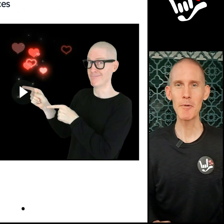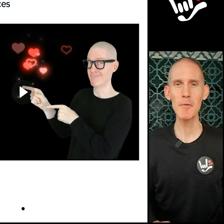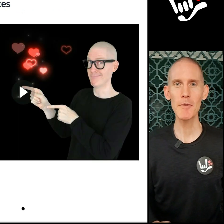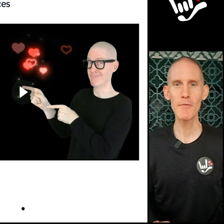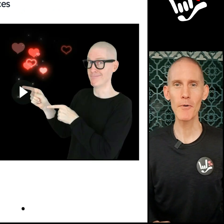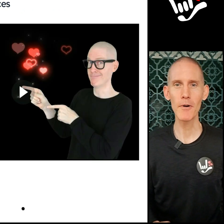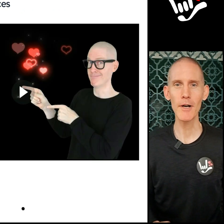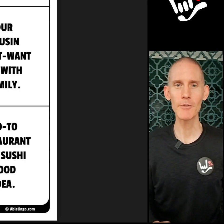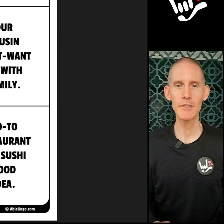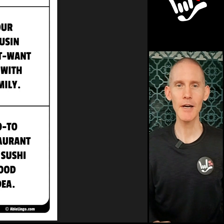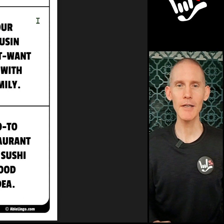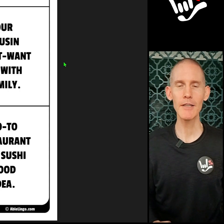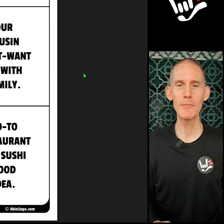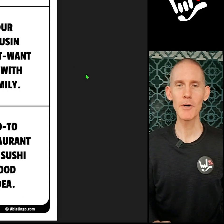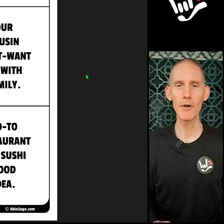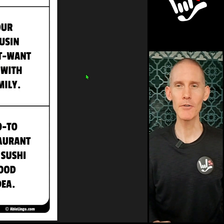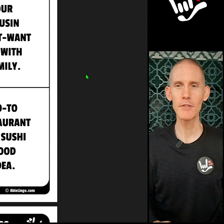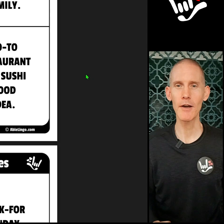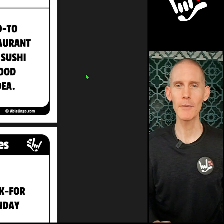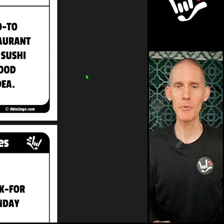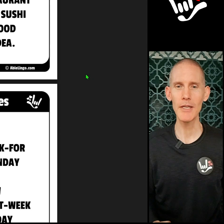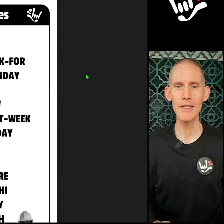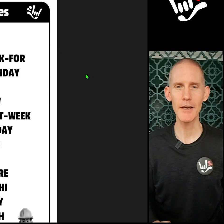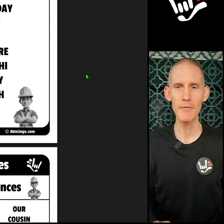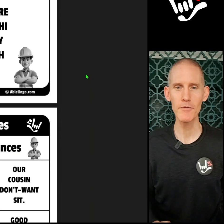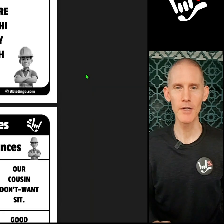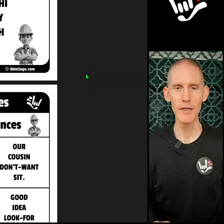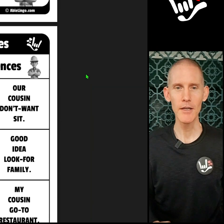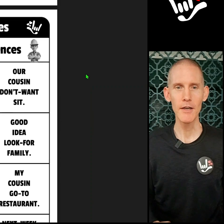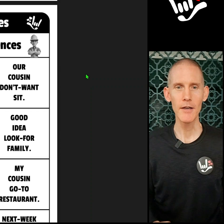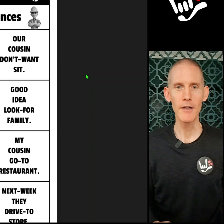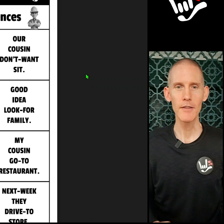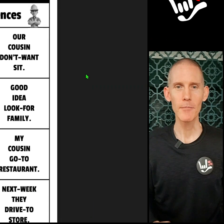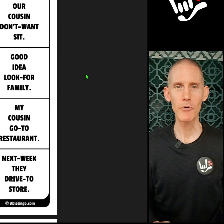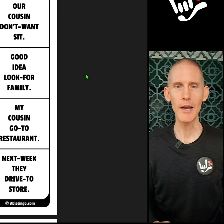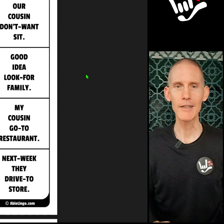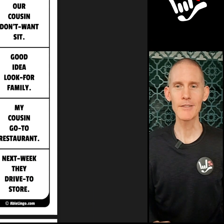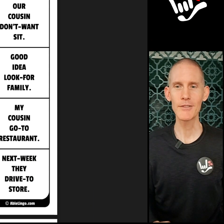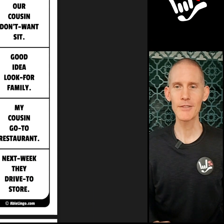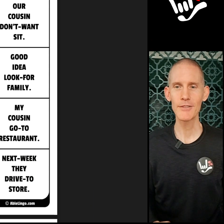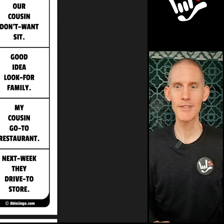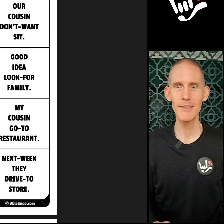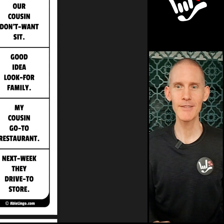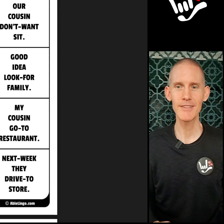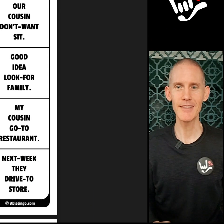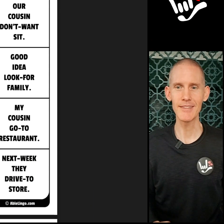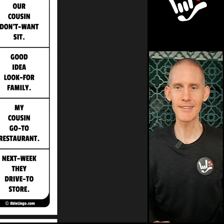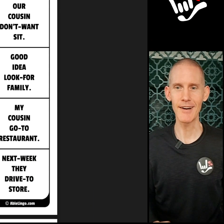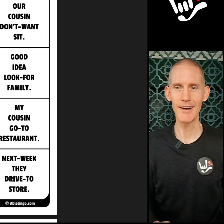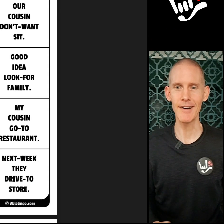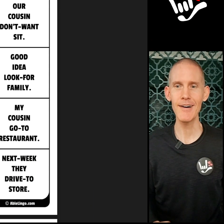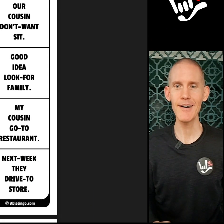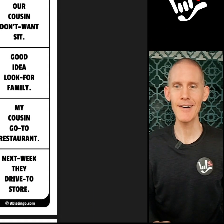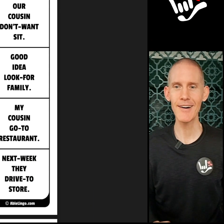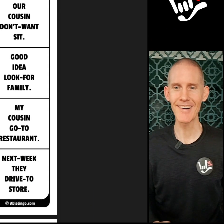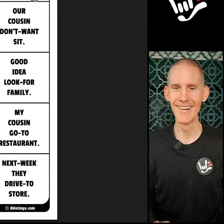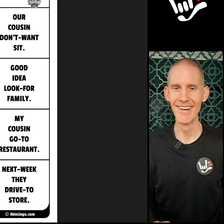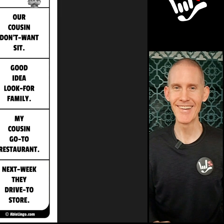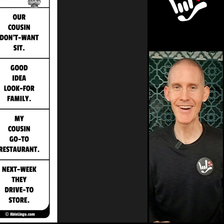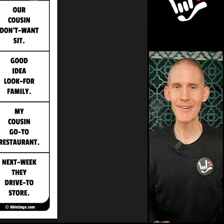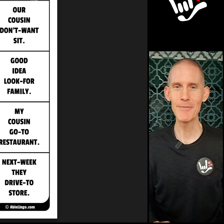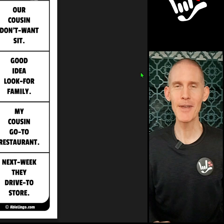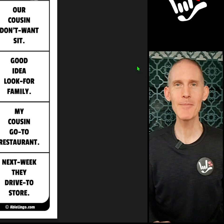Okay, so remember before I was talking about on the PDF the practice sentences.